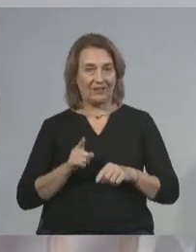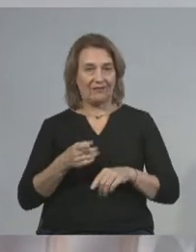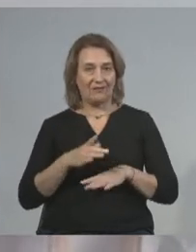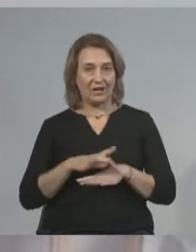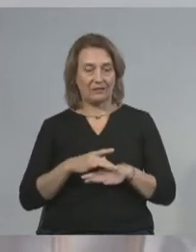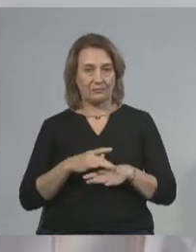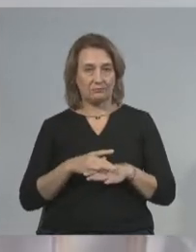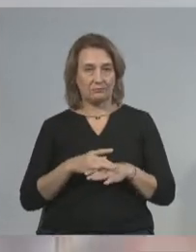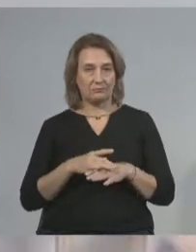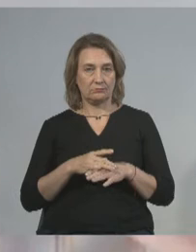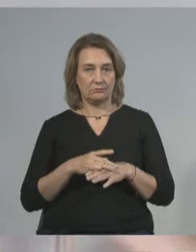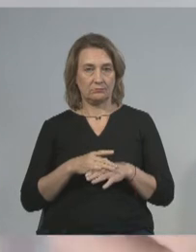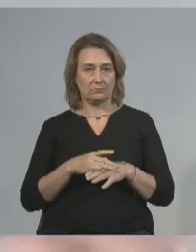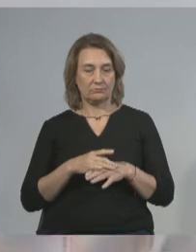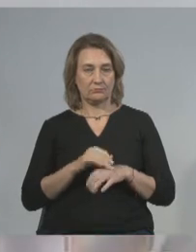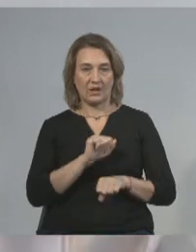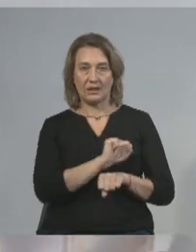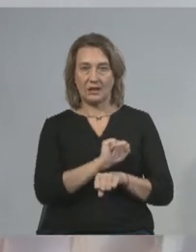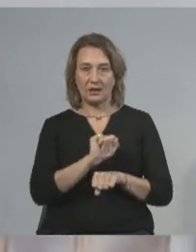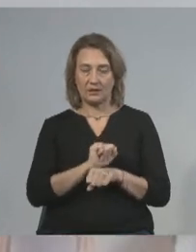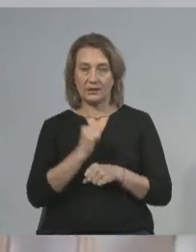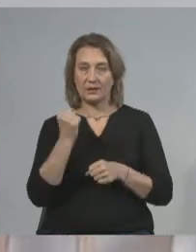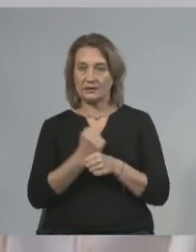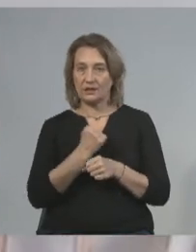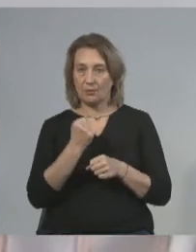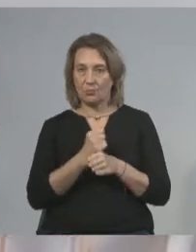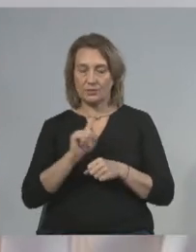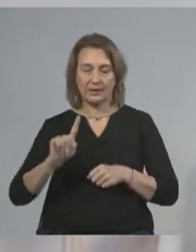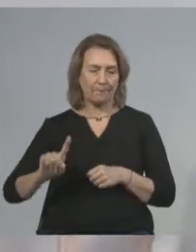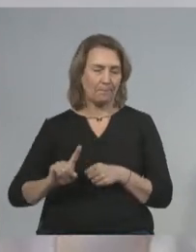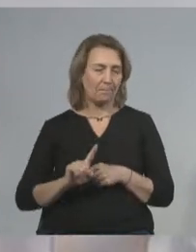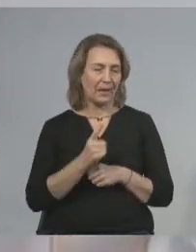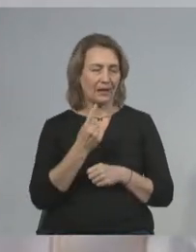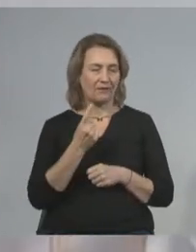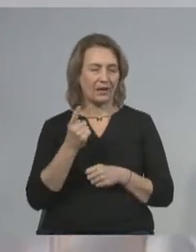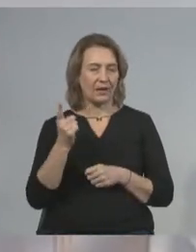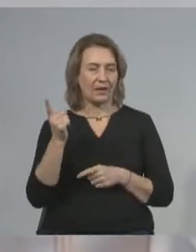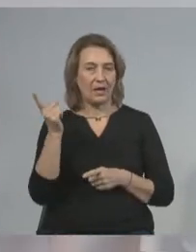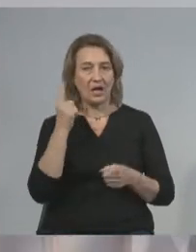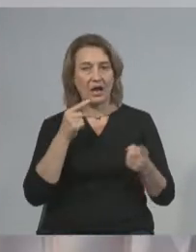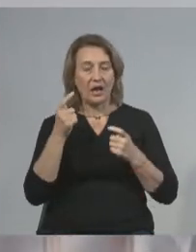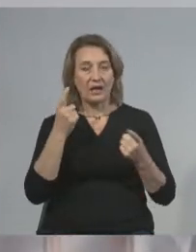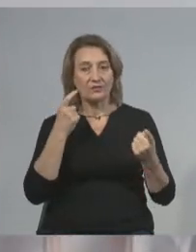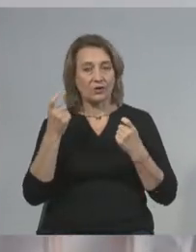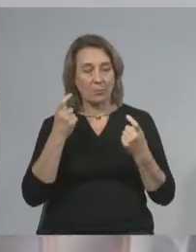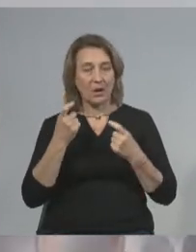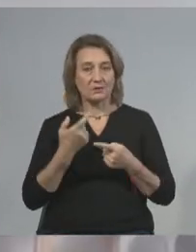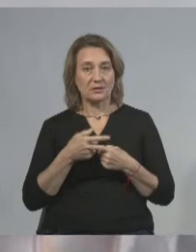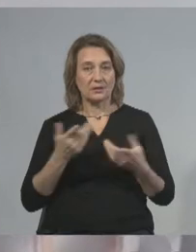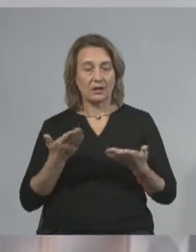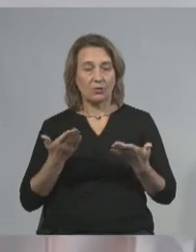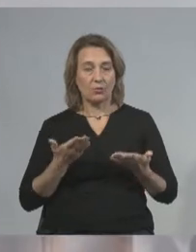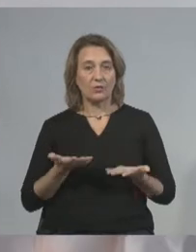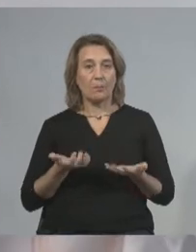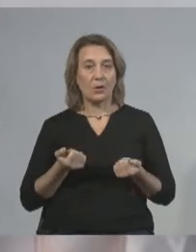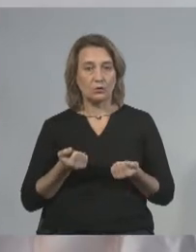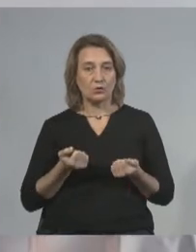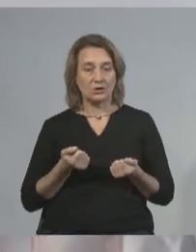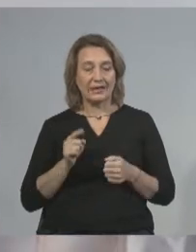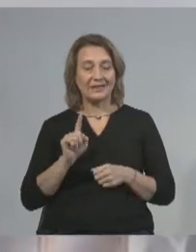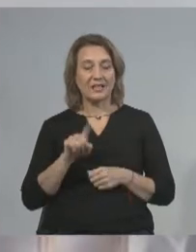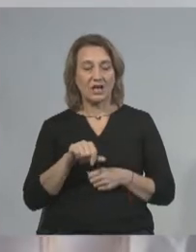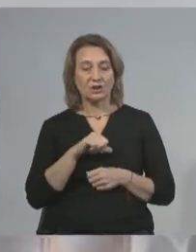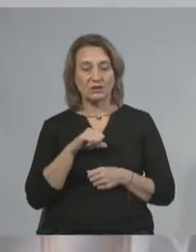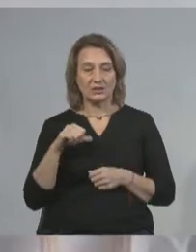it's um because the our psychology will uh bring up the very first information we